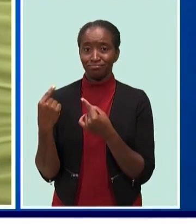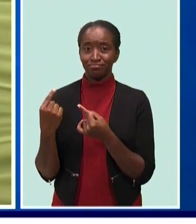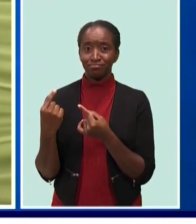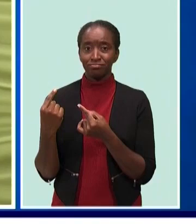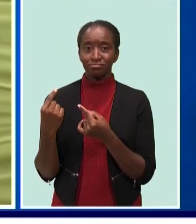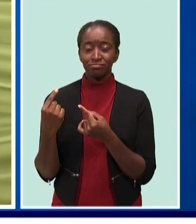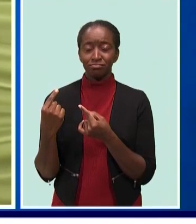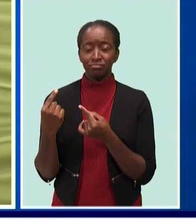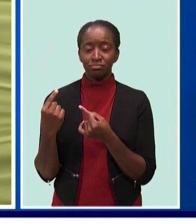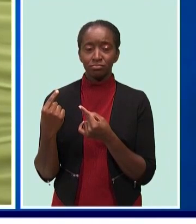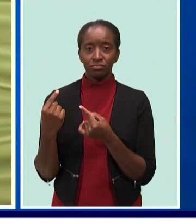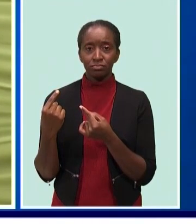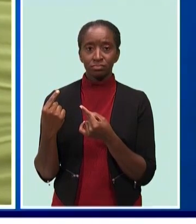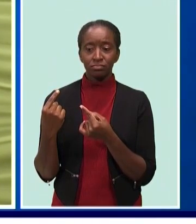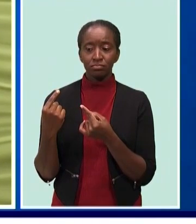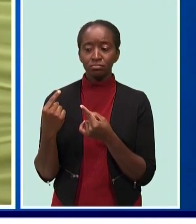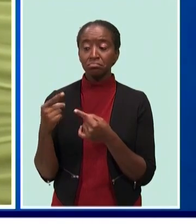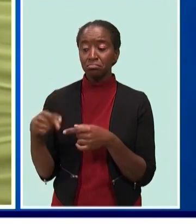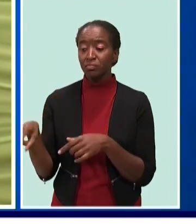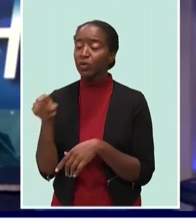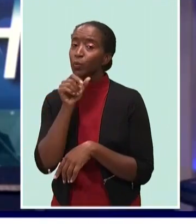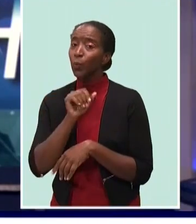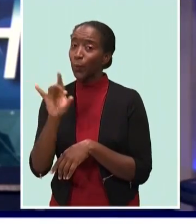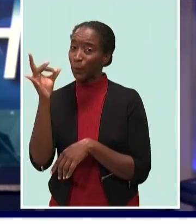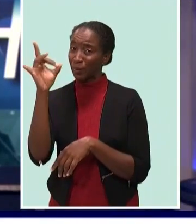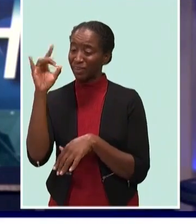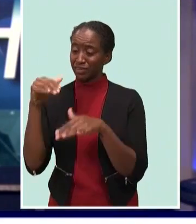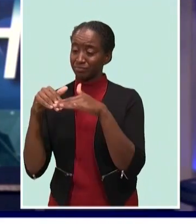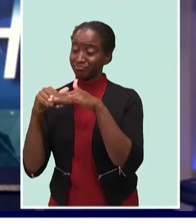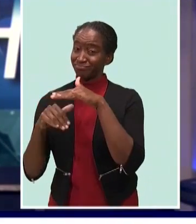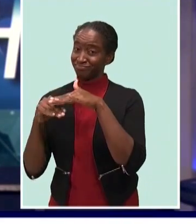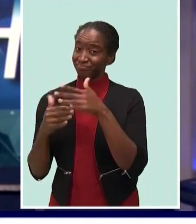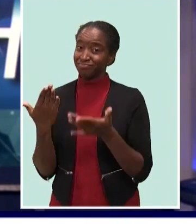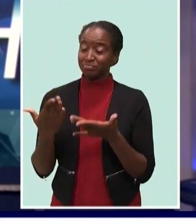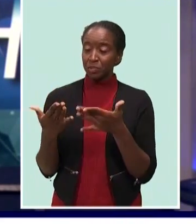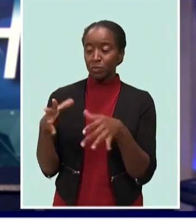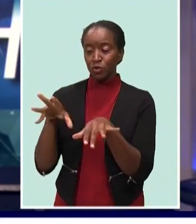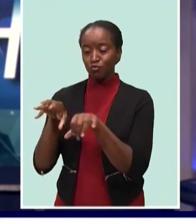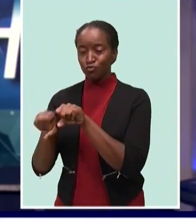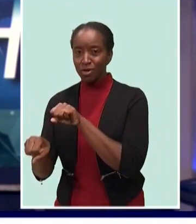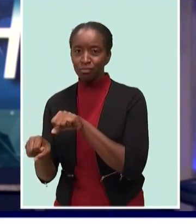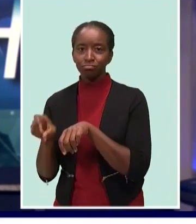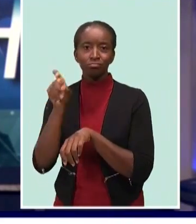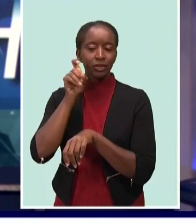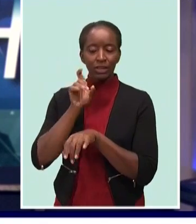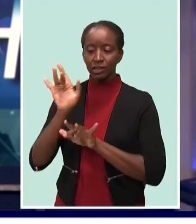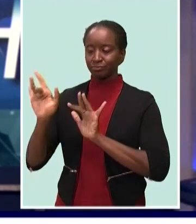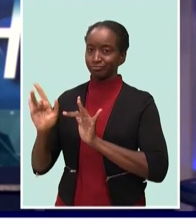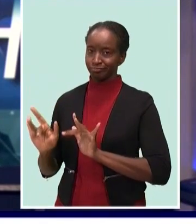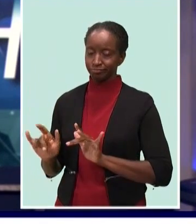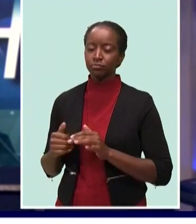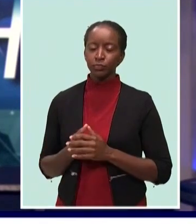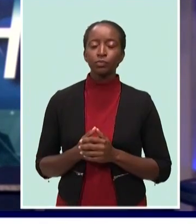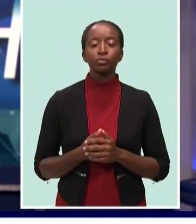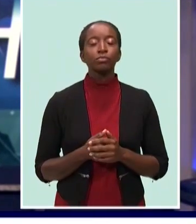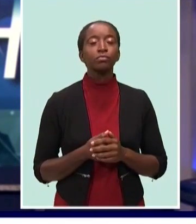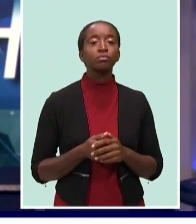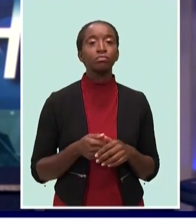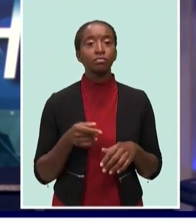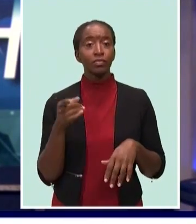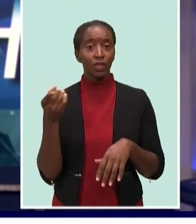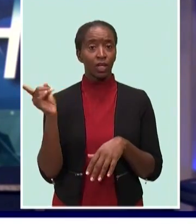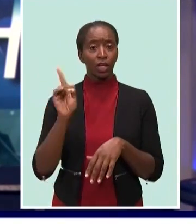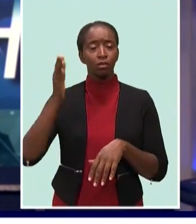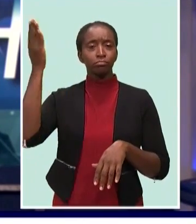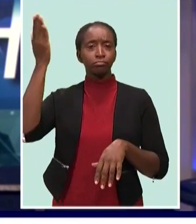the age of 18. And Dr. Kumaraje was speaking during the launch of activities for the 30th anniversary of the